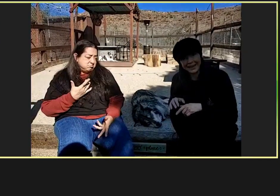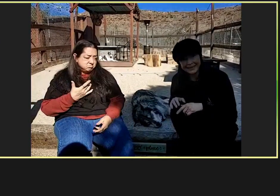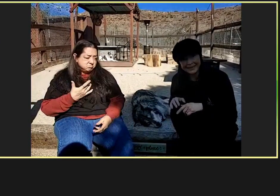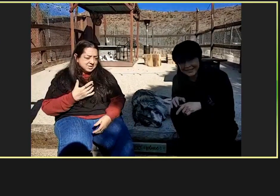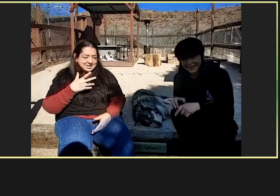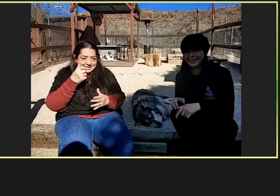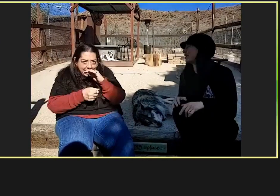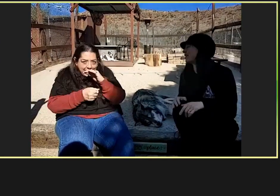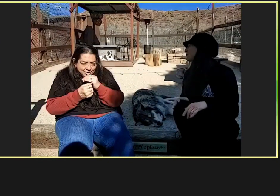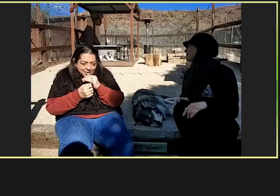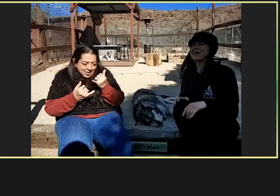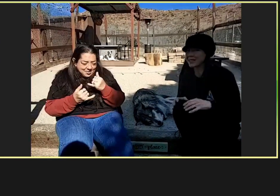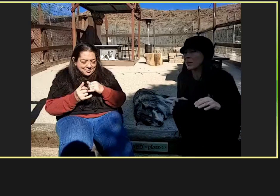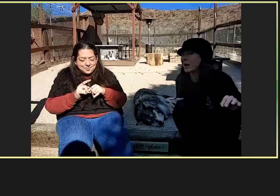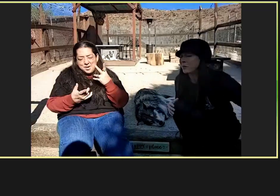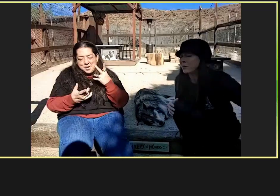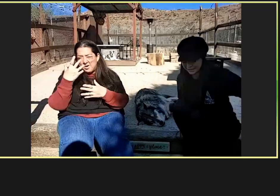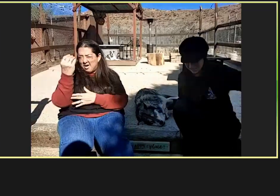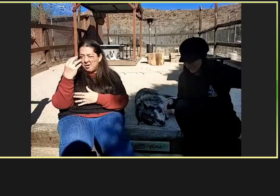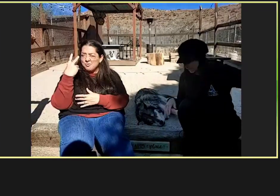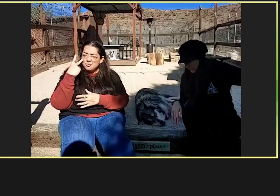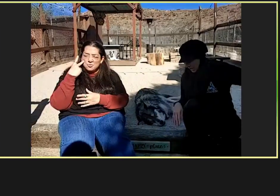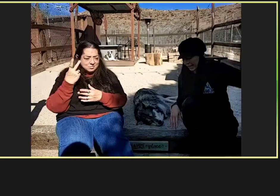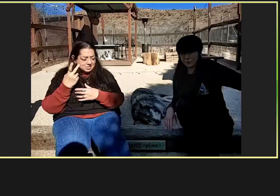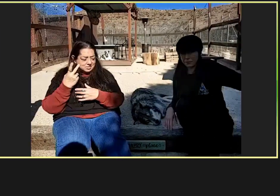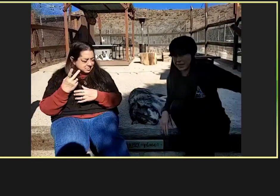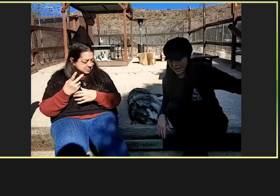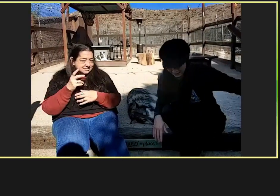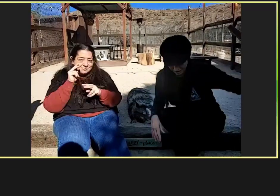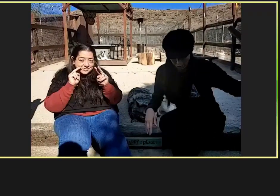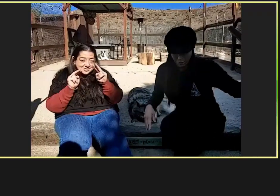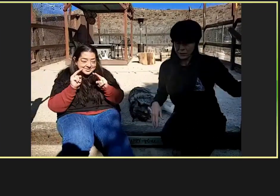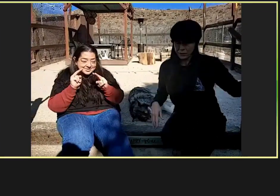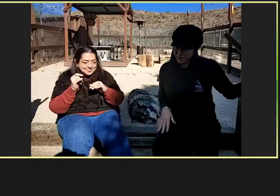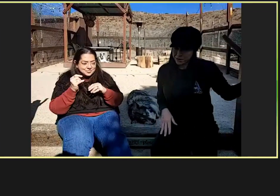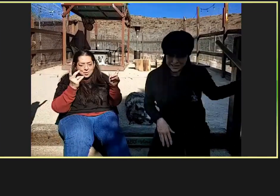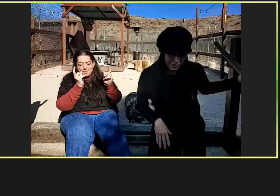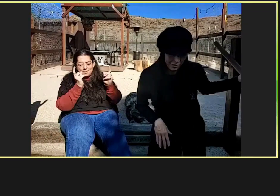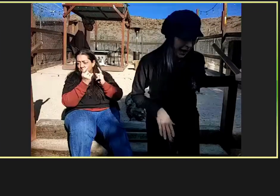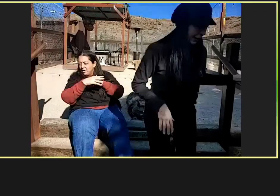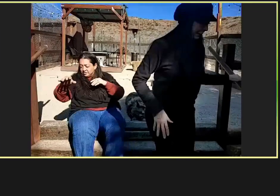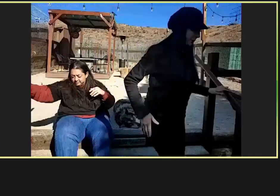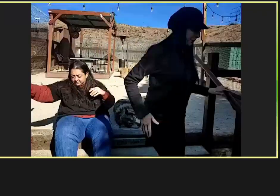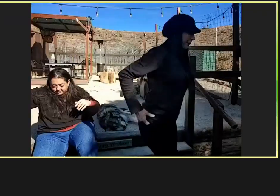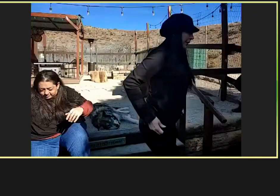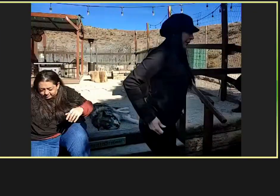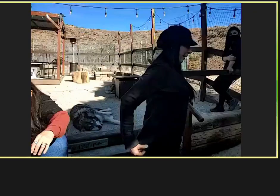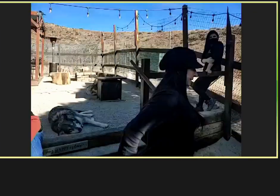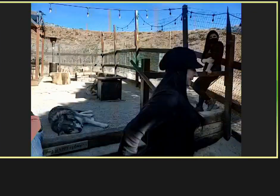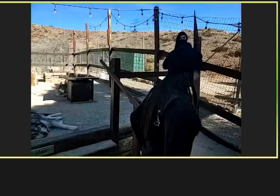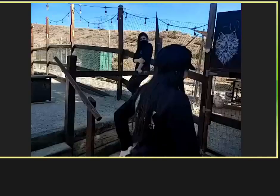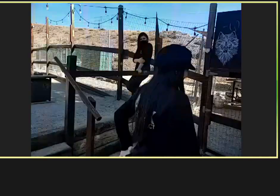but so he's hiding. No, maybe he'll come out and we can take a peek at it. Why don't we go meet the rest of the pack?